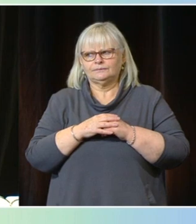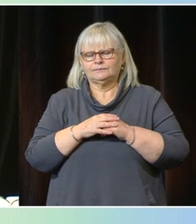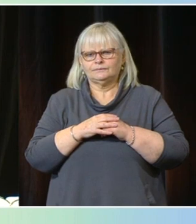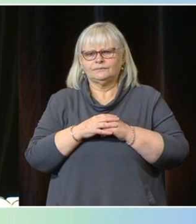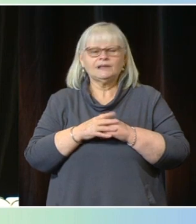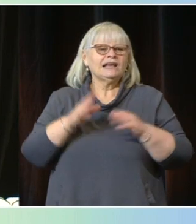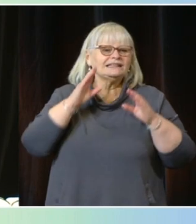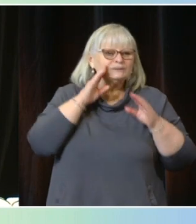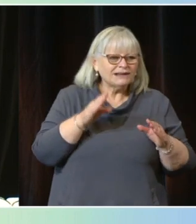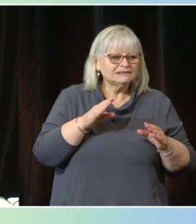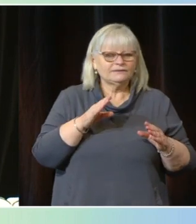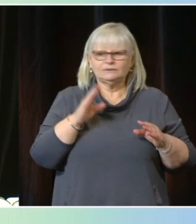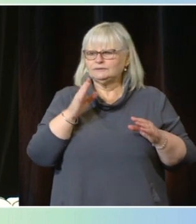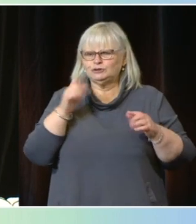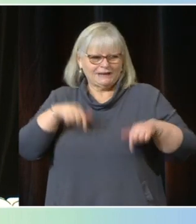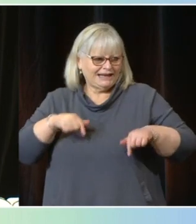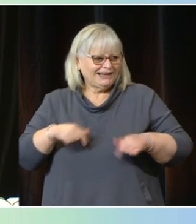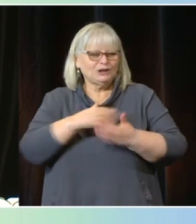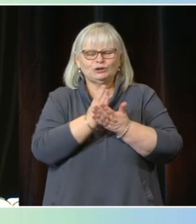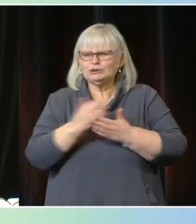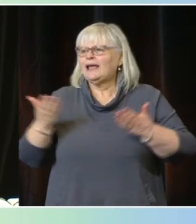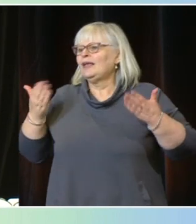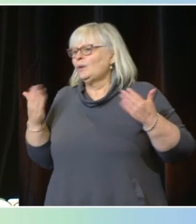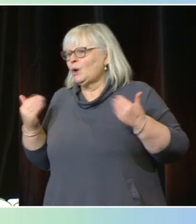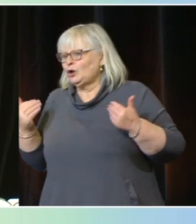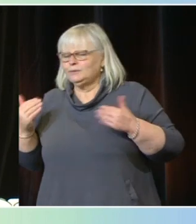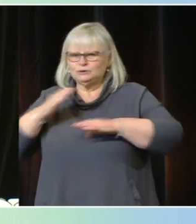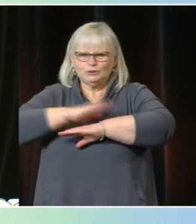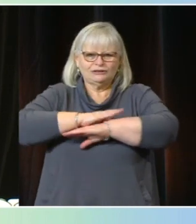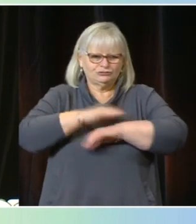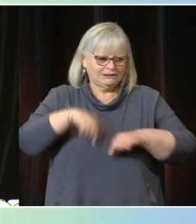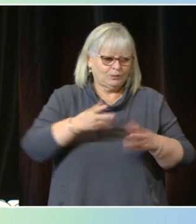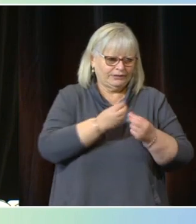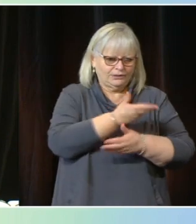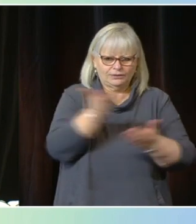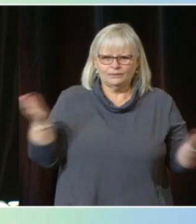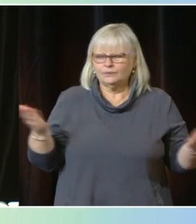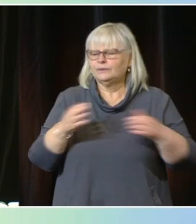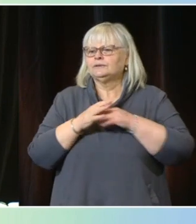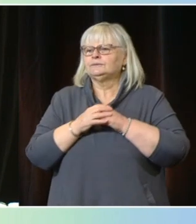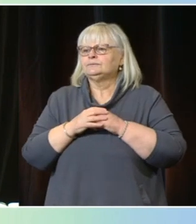it's wonderful it's fabulous to be here to share this welcome the country with you all here today